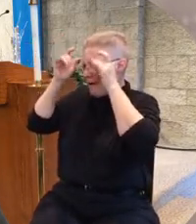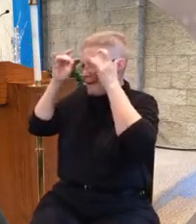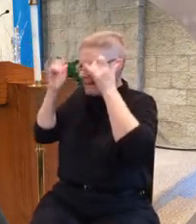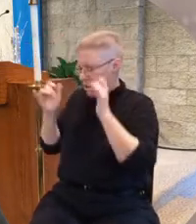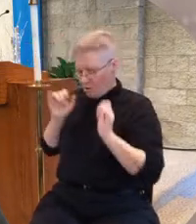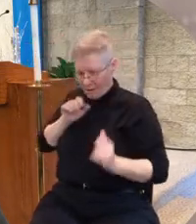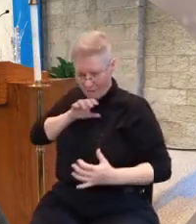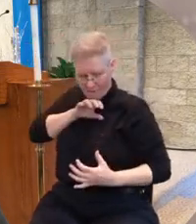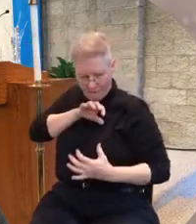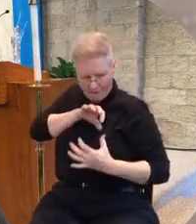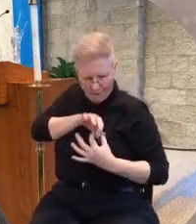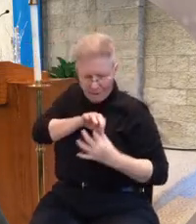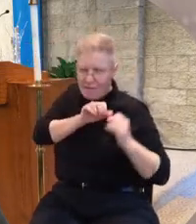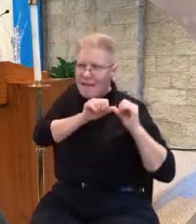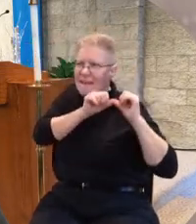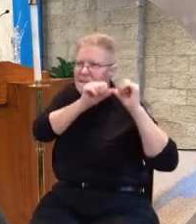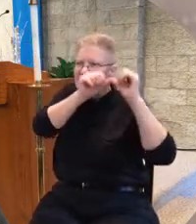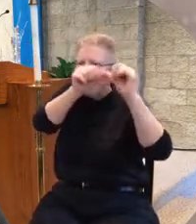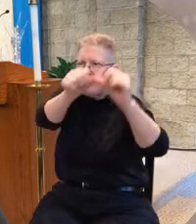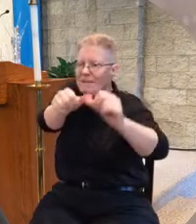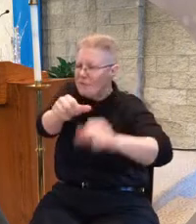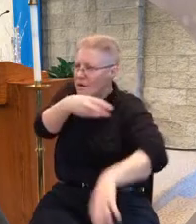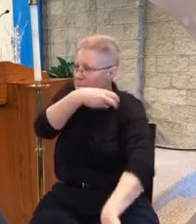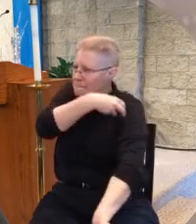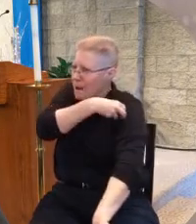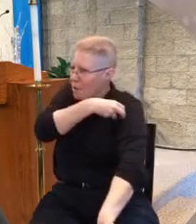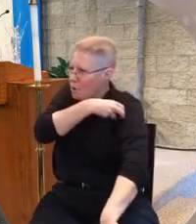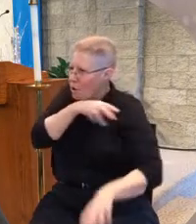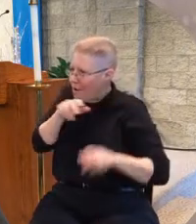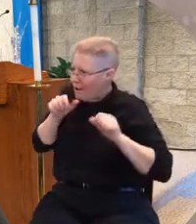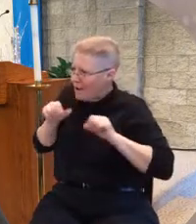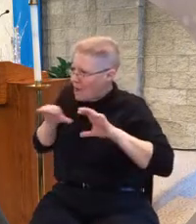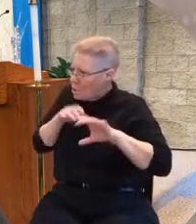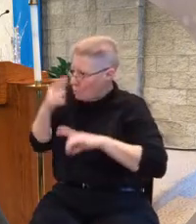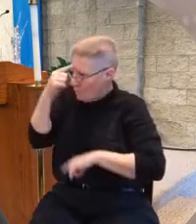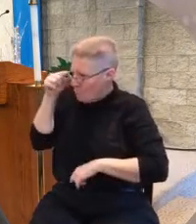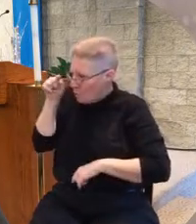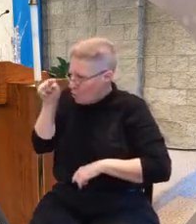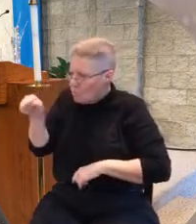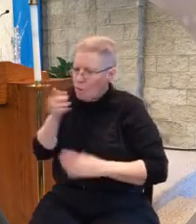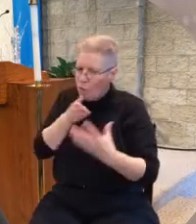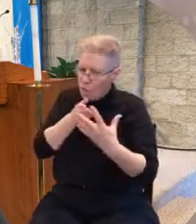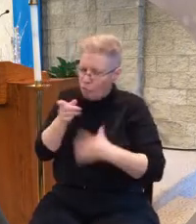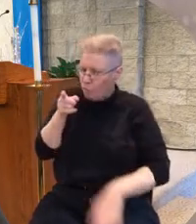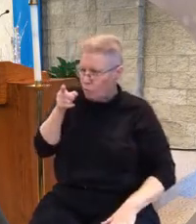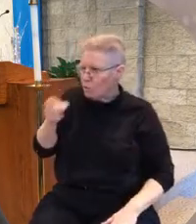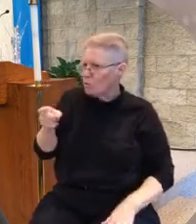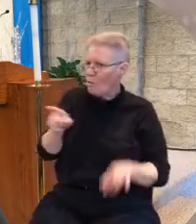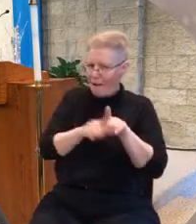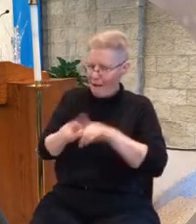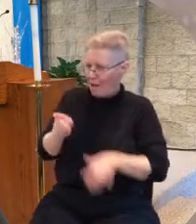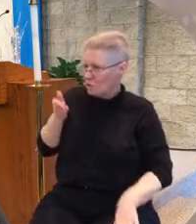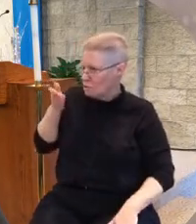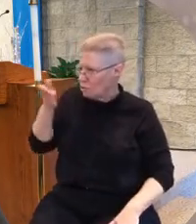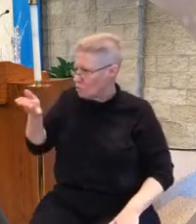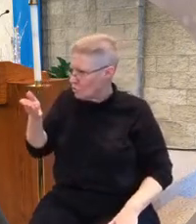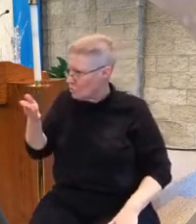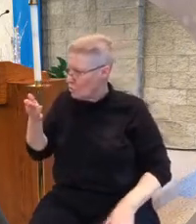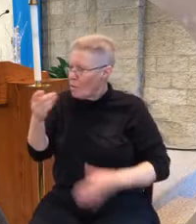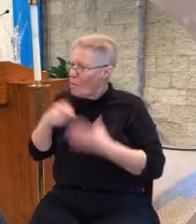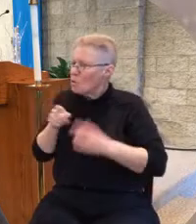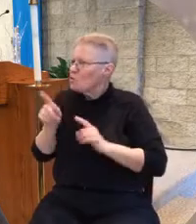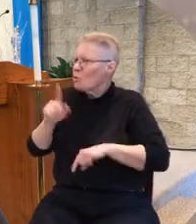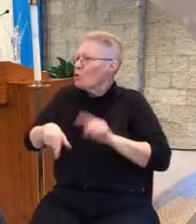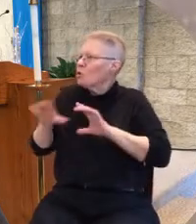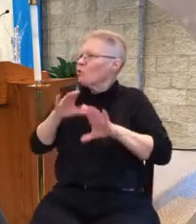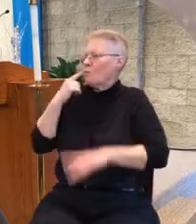the infinite power that can do for you, through you, as you, what you have never been able to do for yourself. So you do